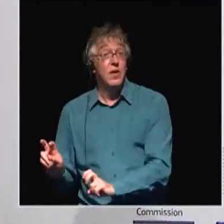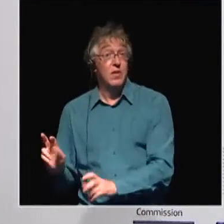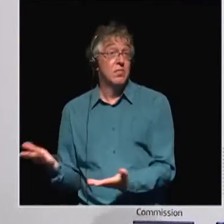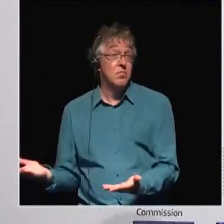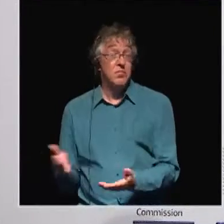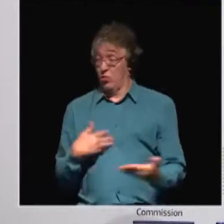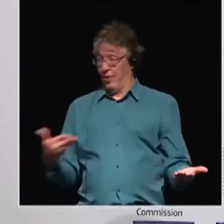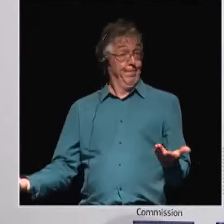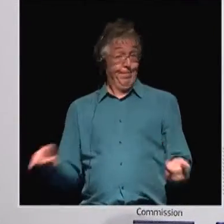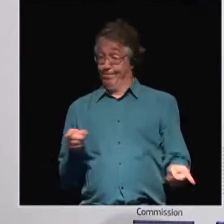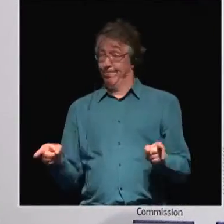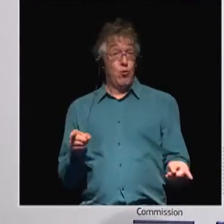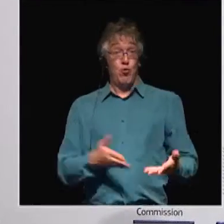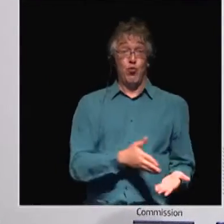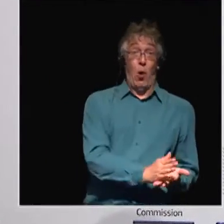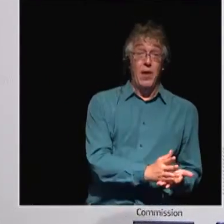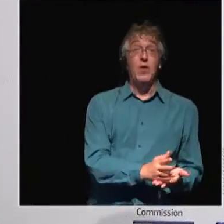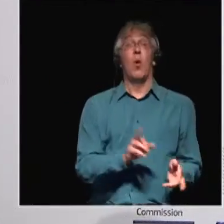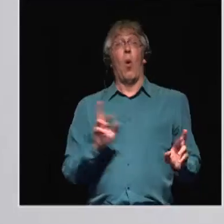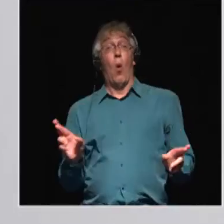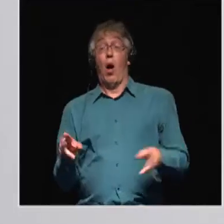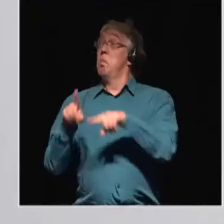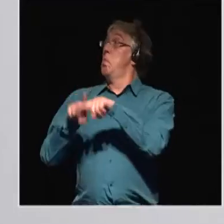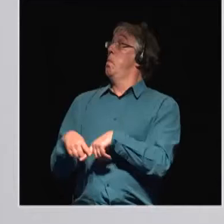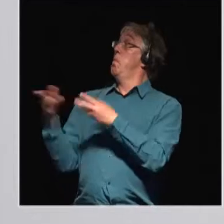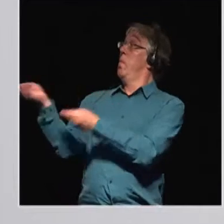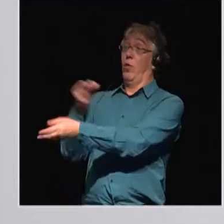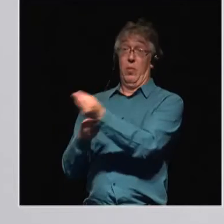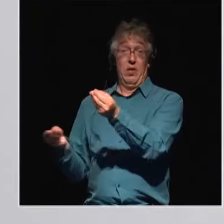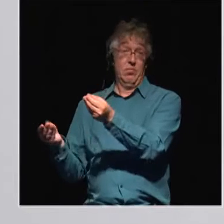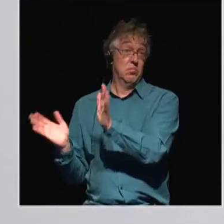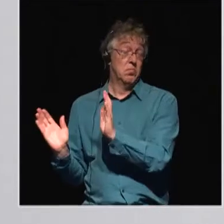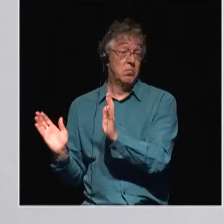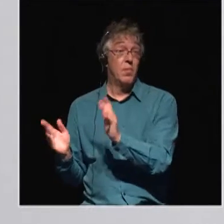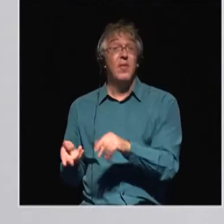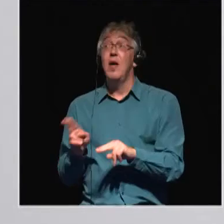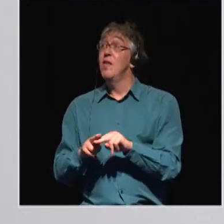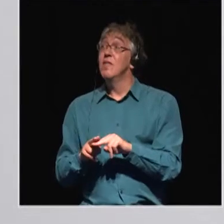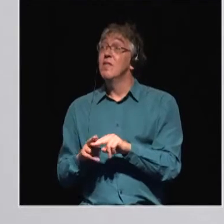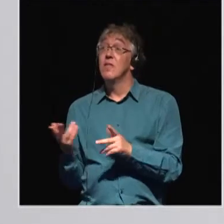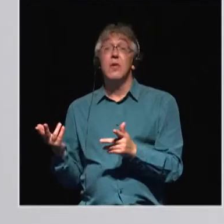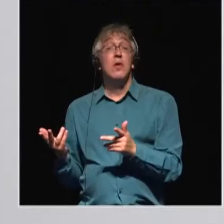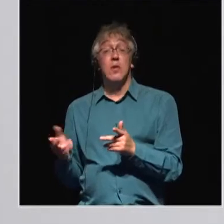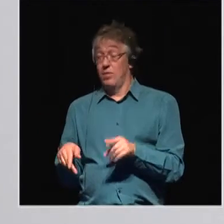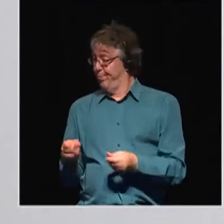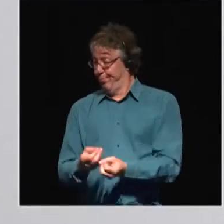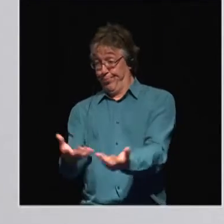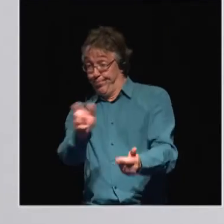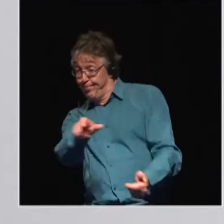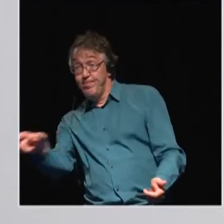If people don't have access to energy, then I think we're going to face a real challenge